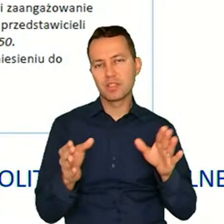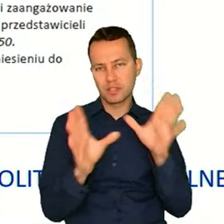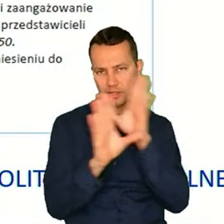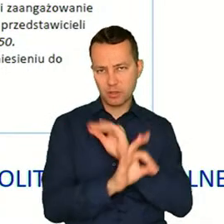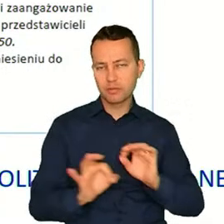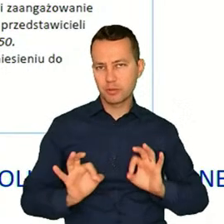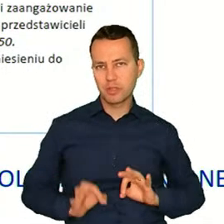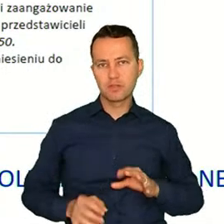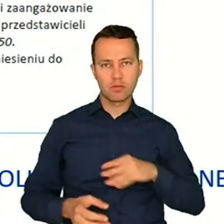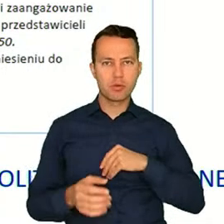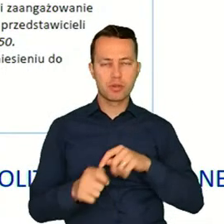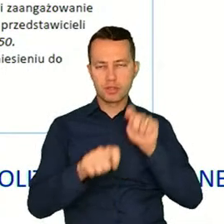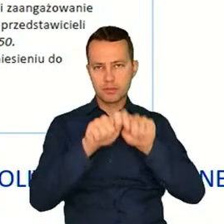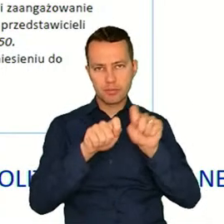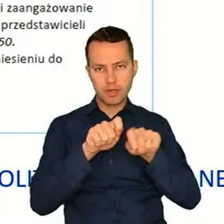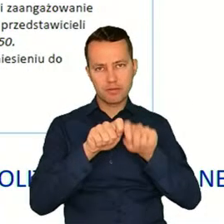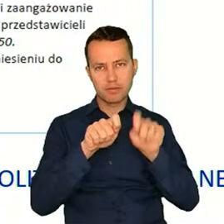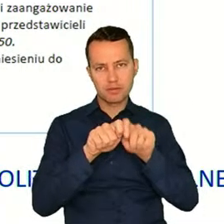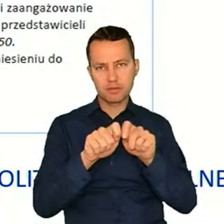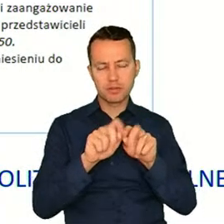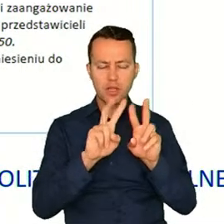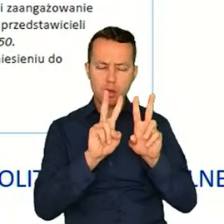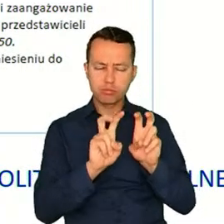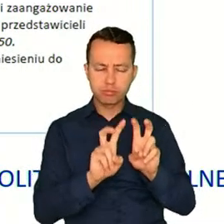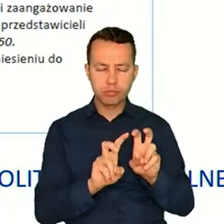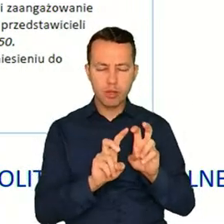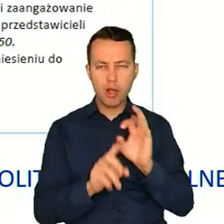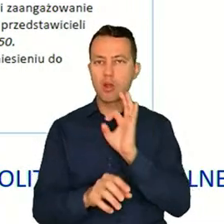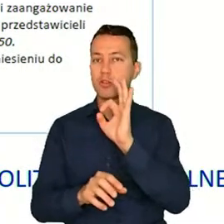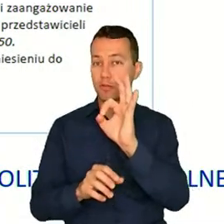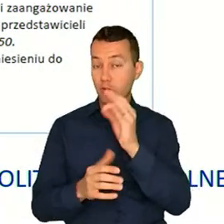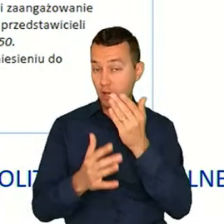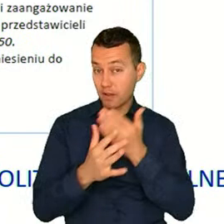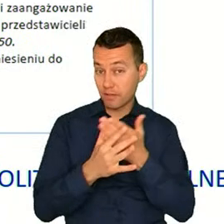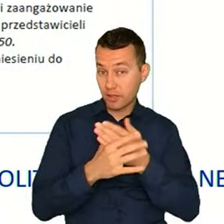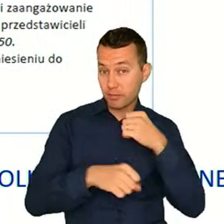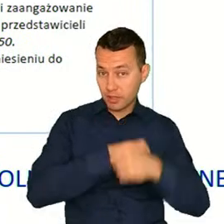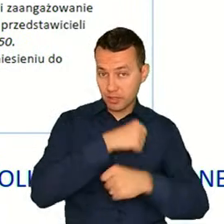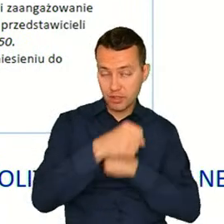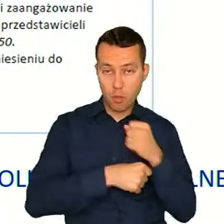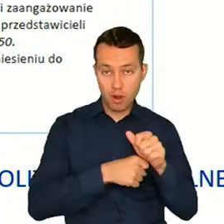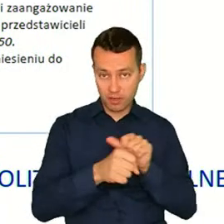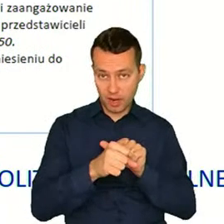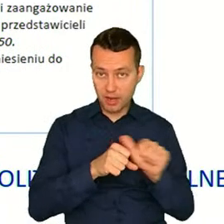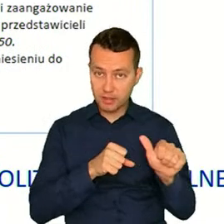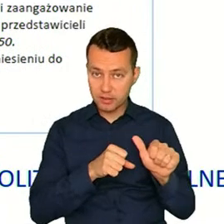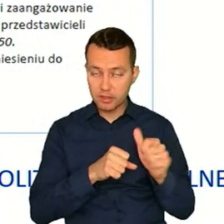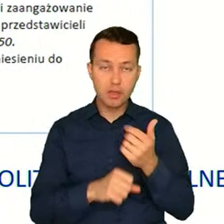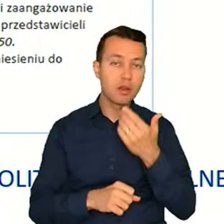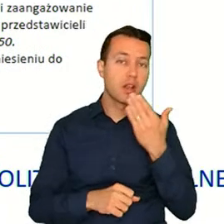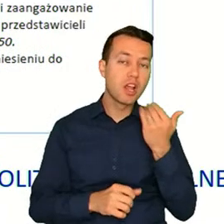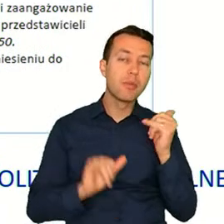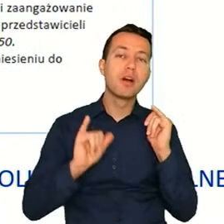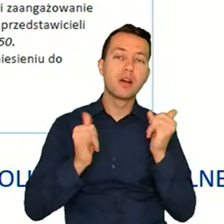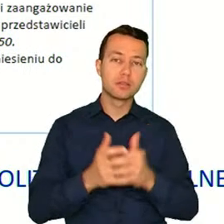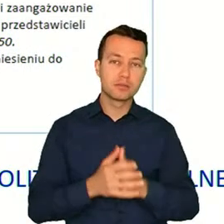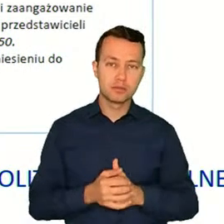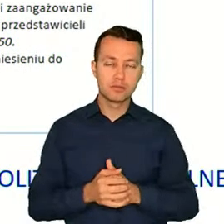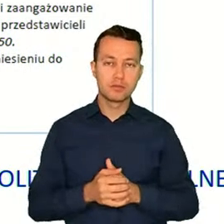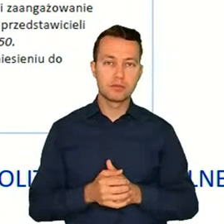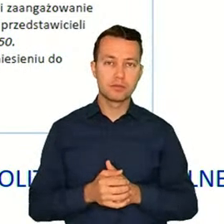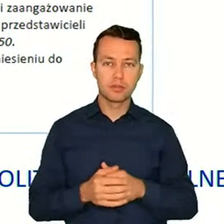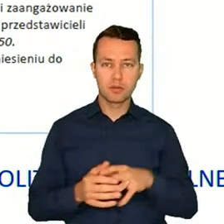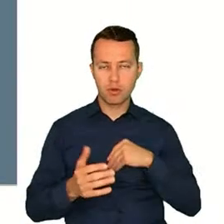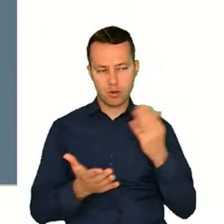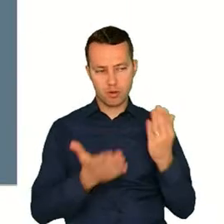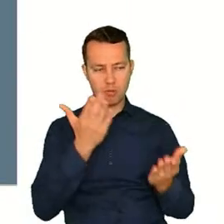can reach for this and check if such practical measures can apply in your